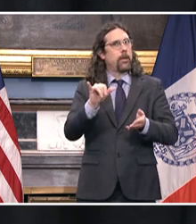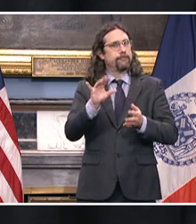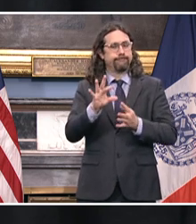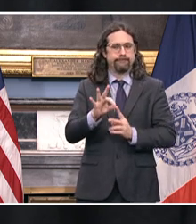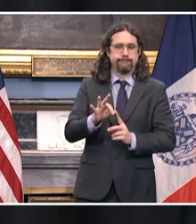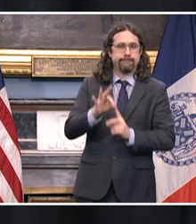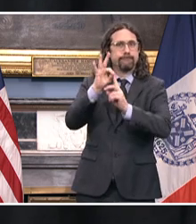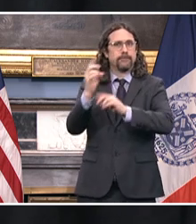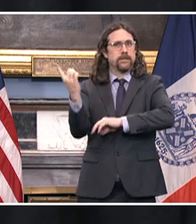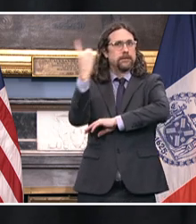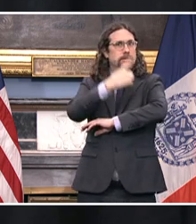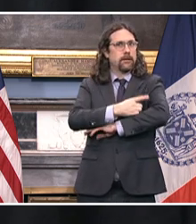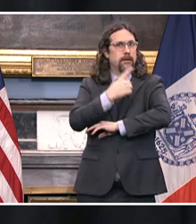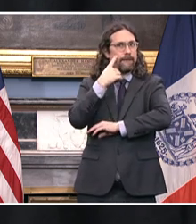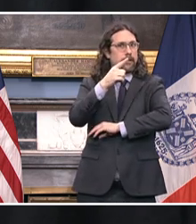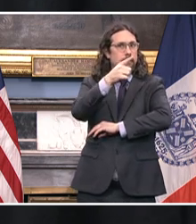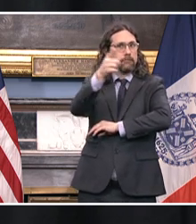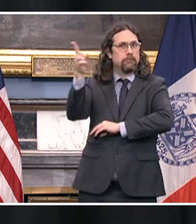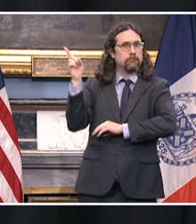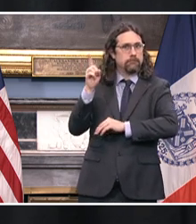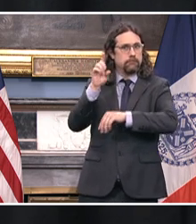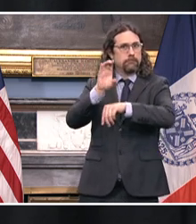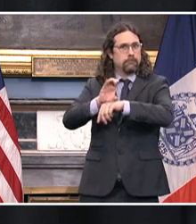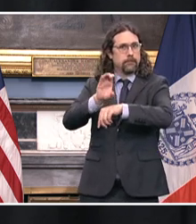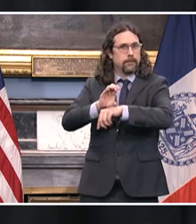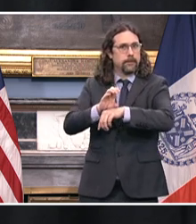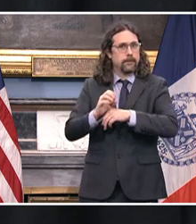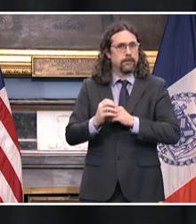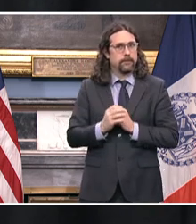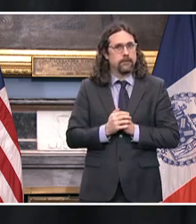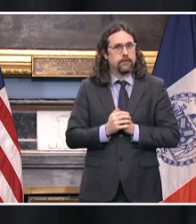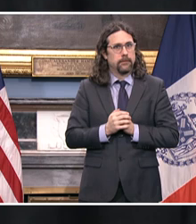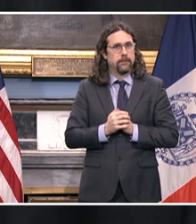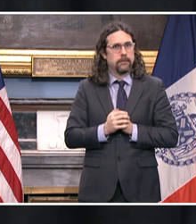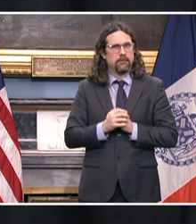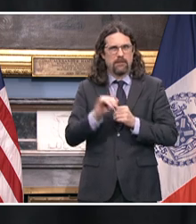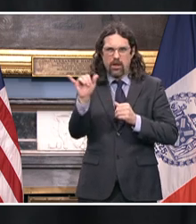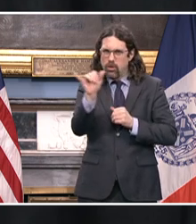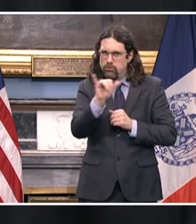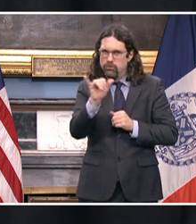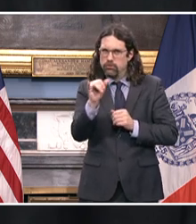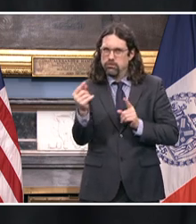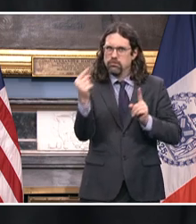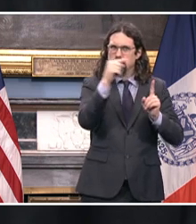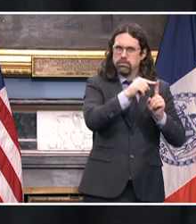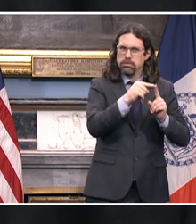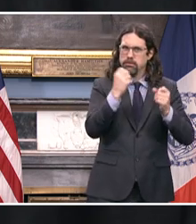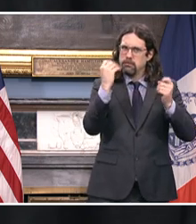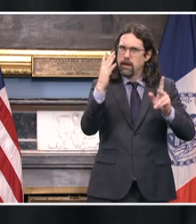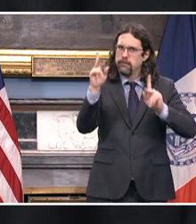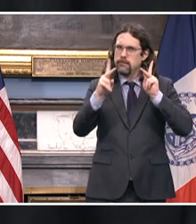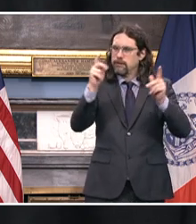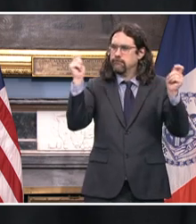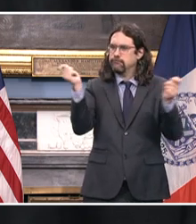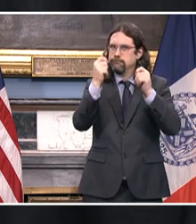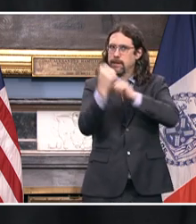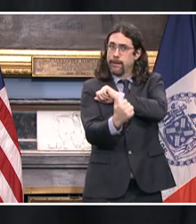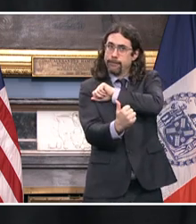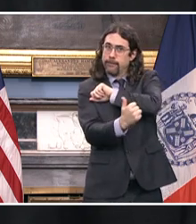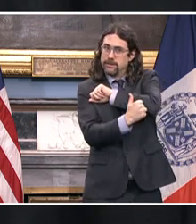are celebrating Passover. Today, Good Friday, Easter to Sunday, for so many New